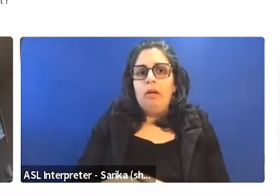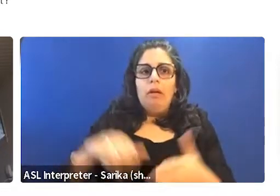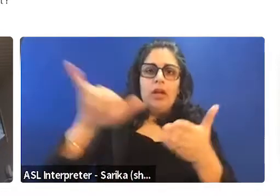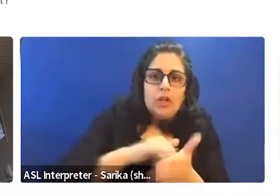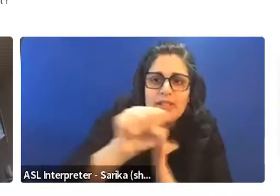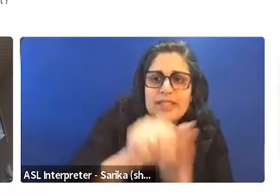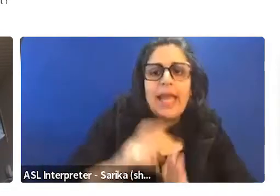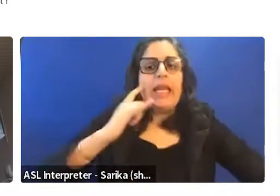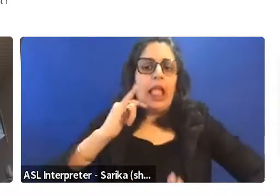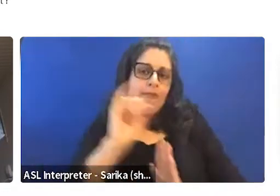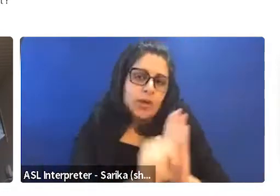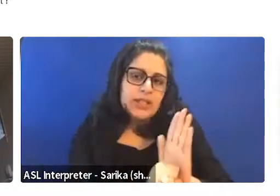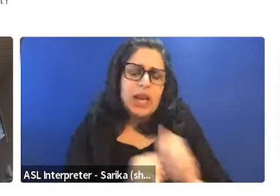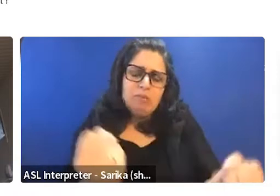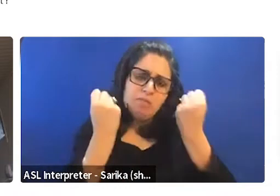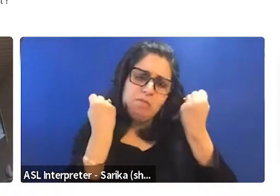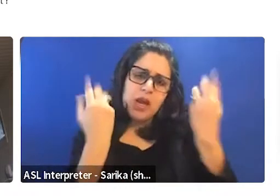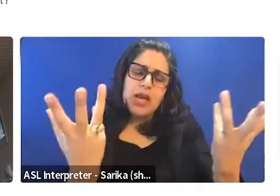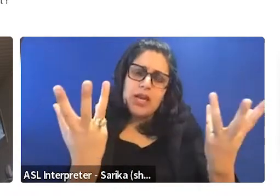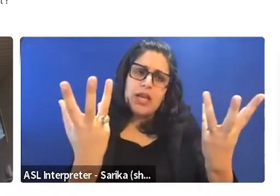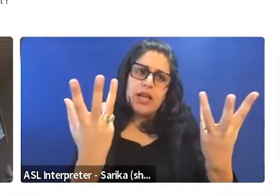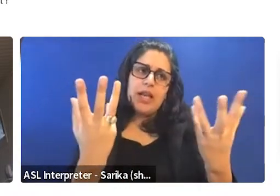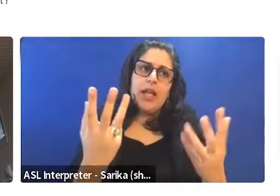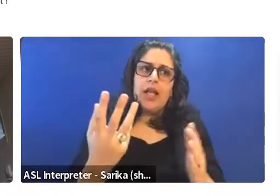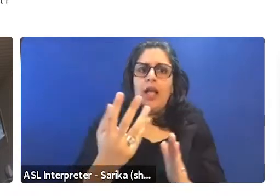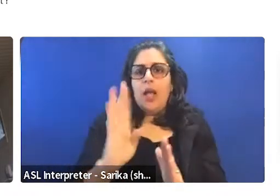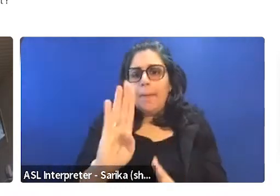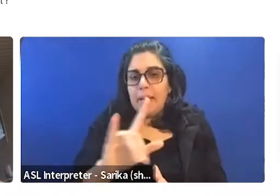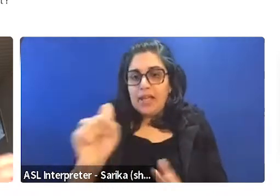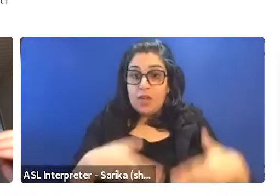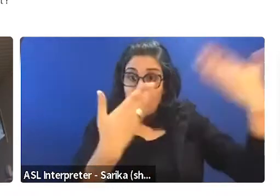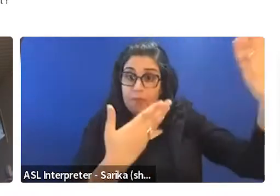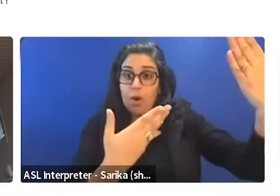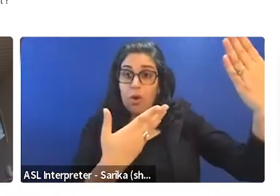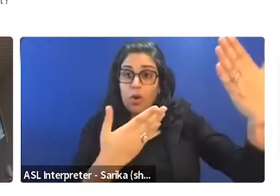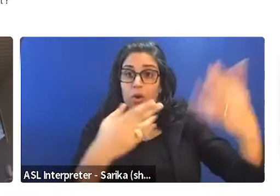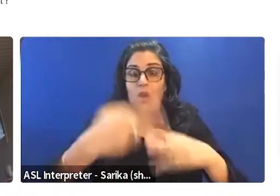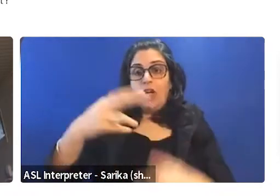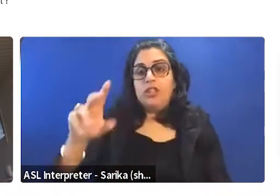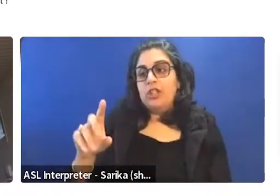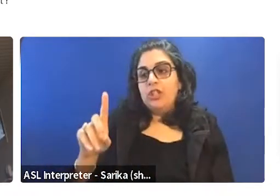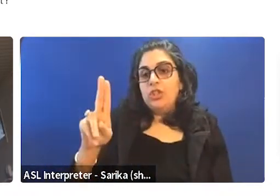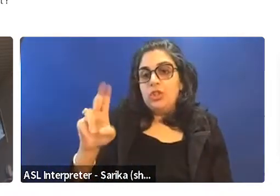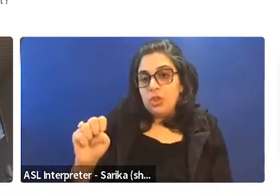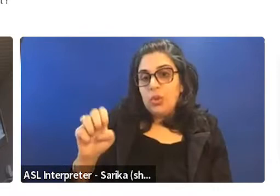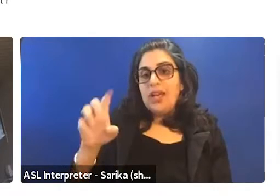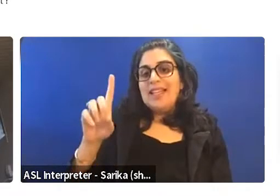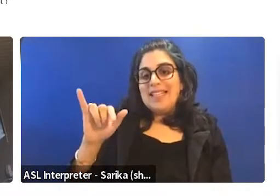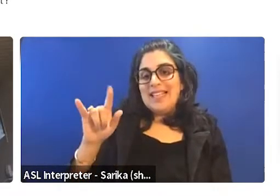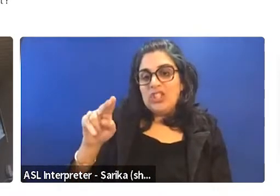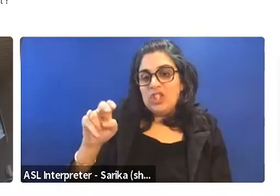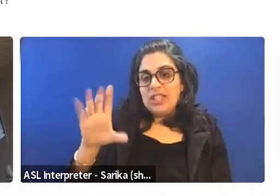State, there are a number of bills being proposed, which are called due diligence obligations, right? So if you